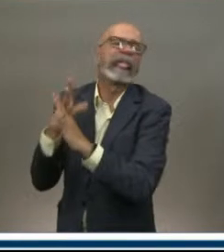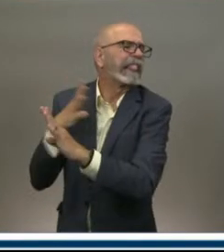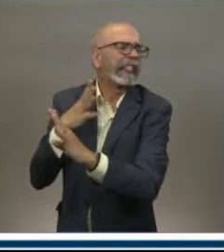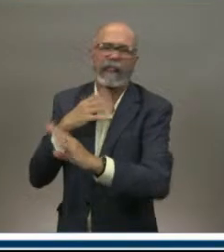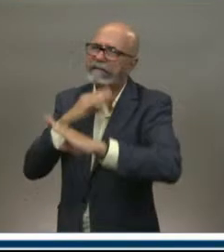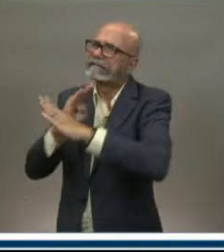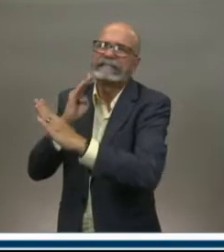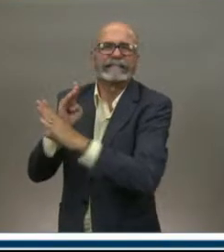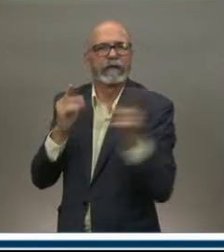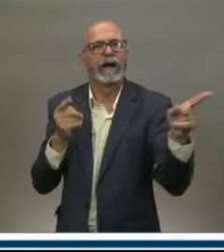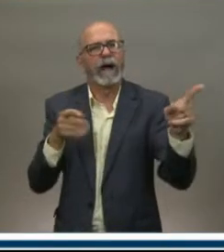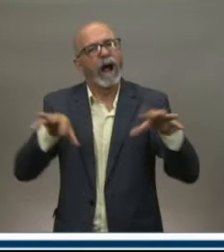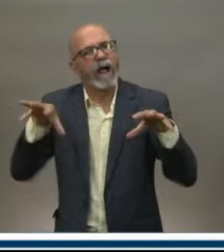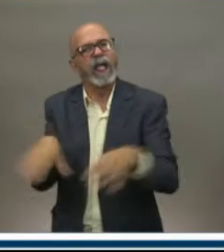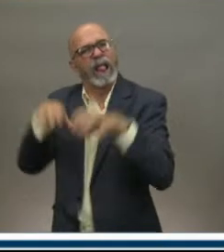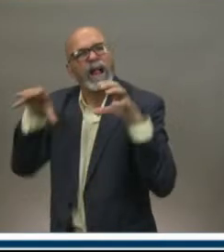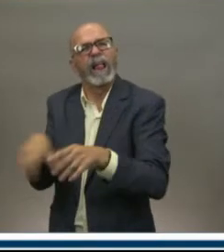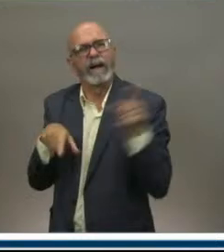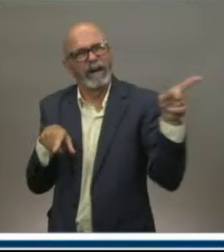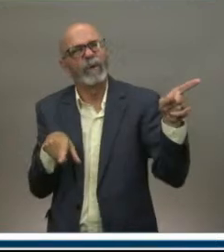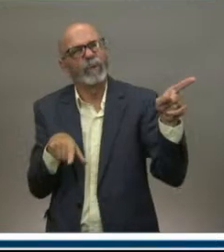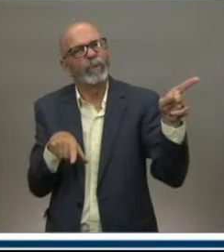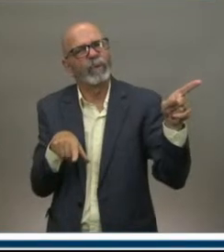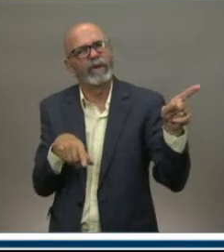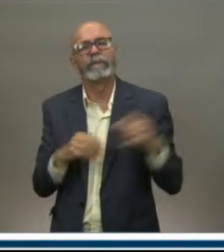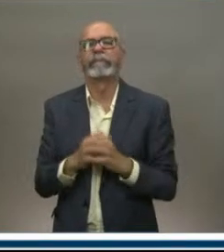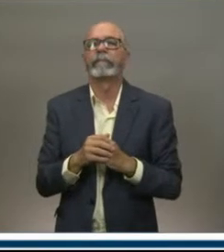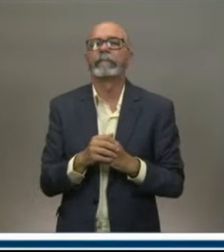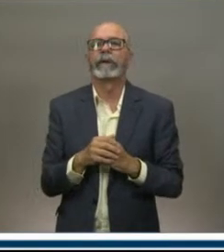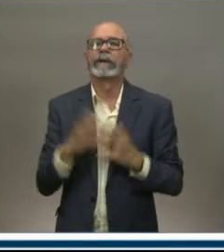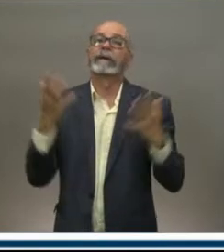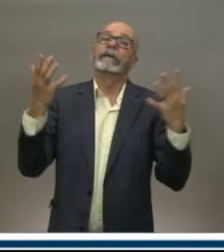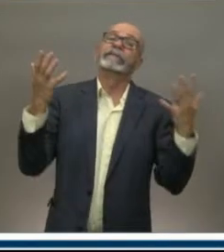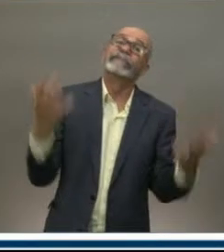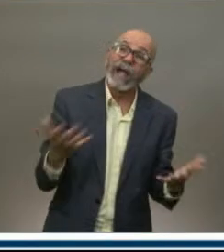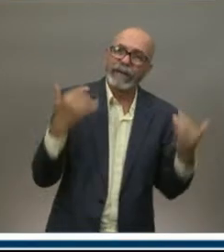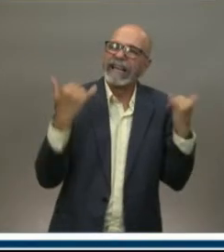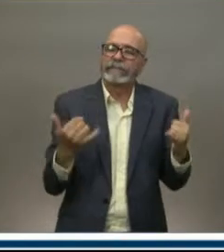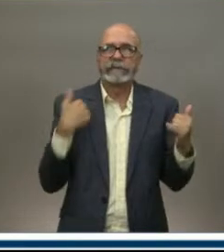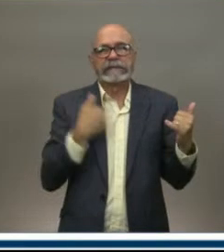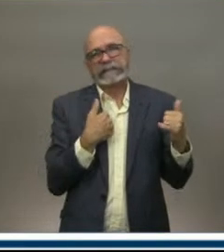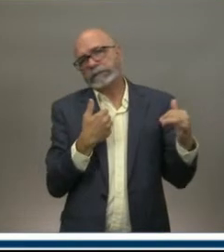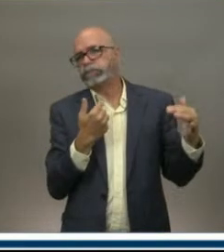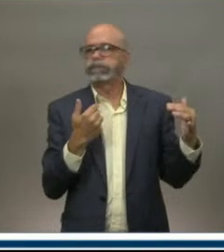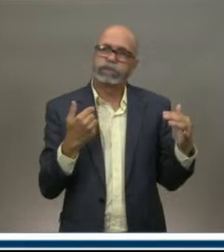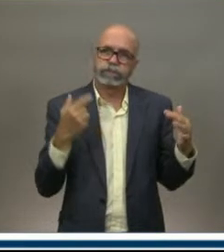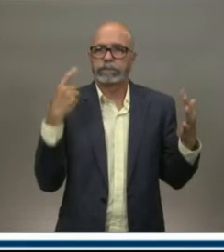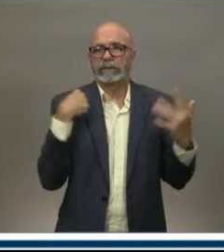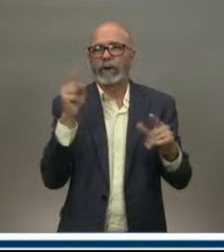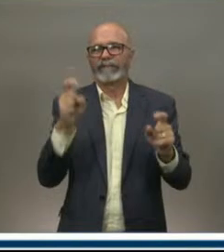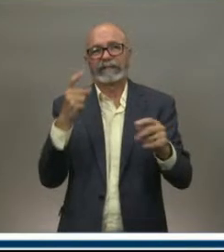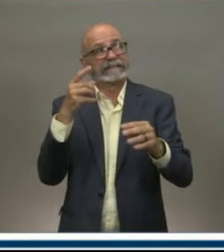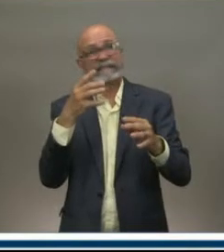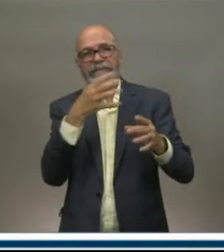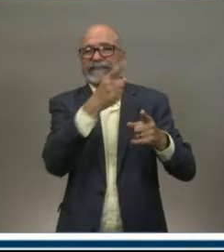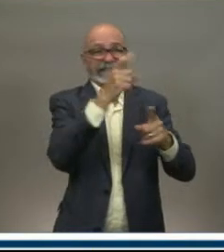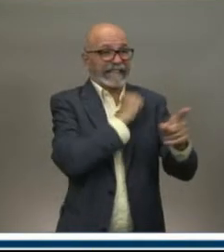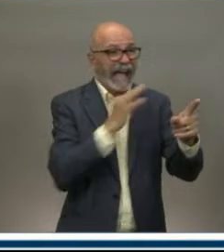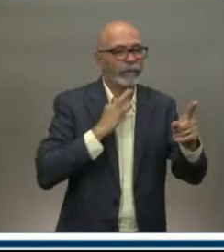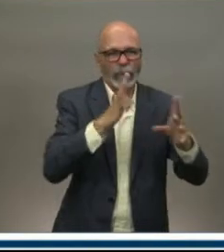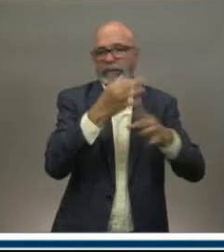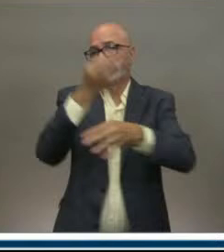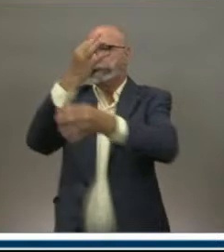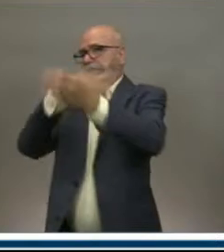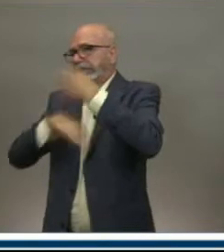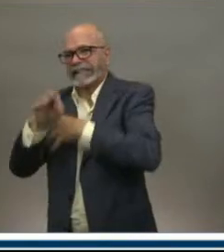spread within the facility, and that efforts were made to replace staffing to ensure that they